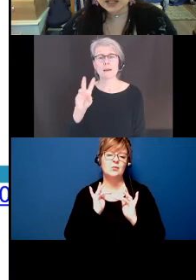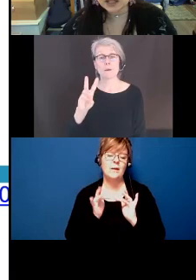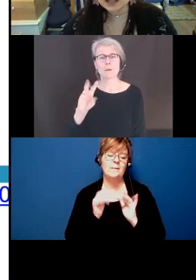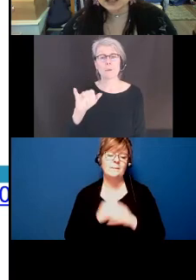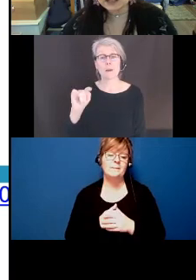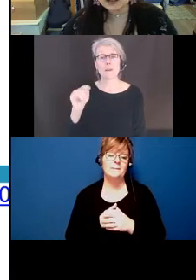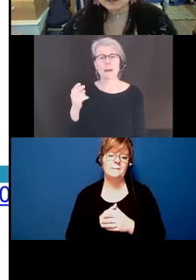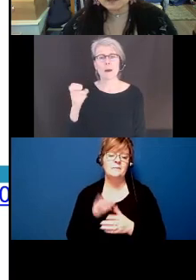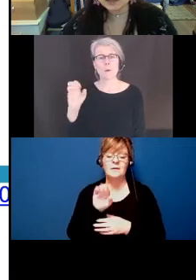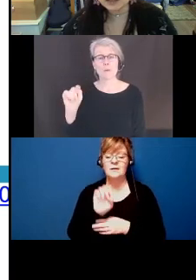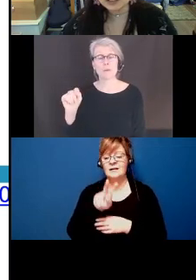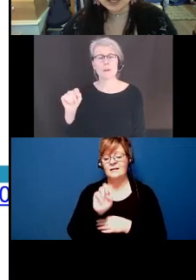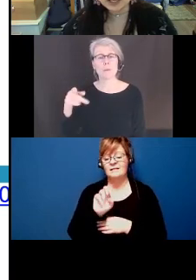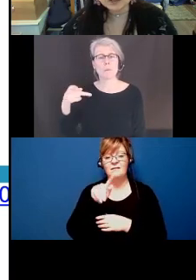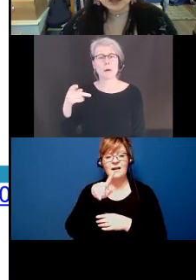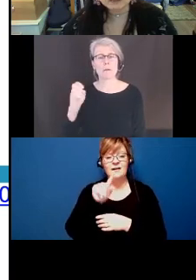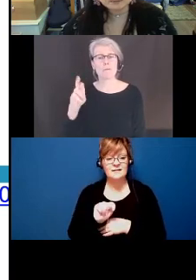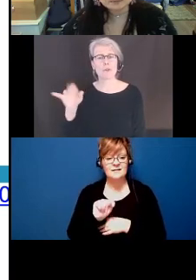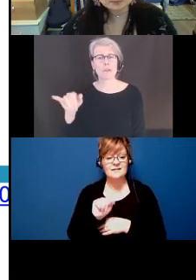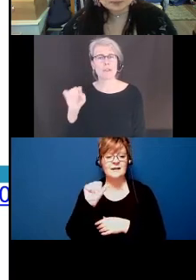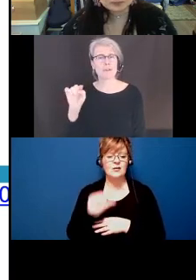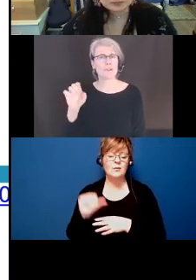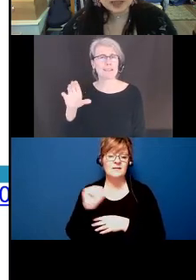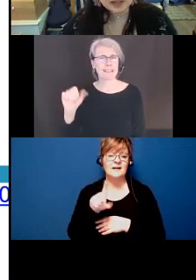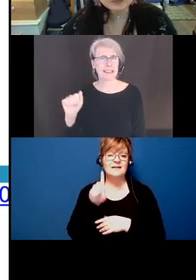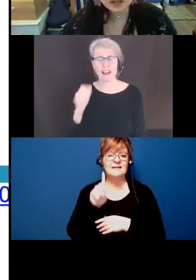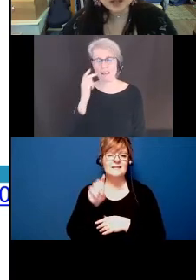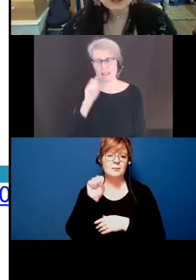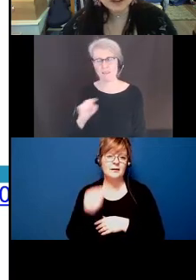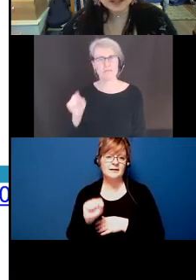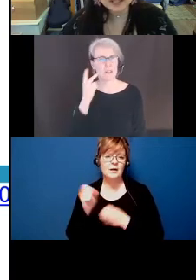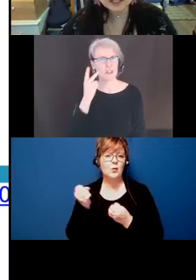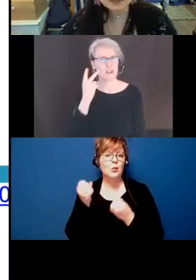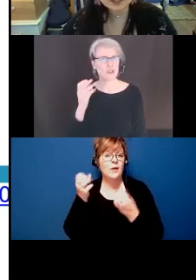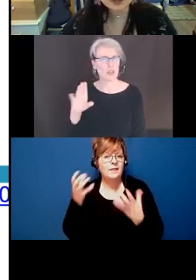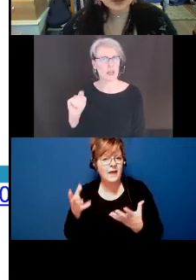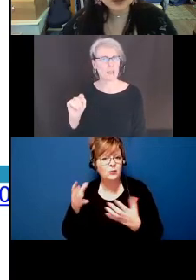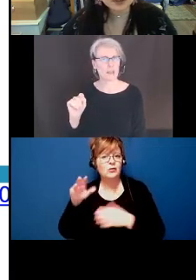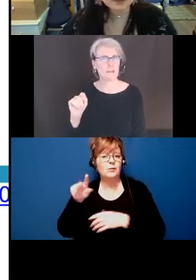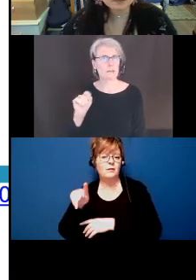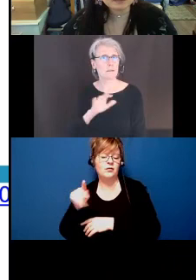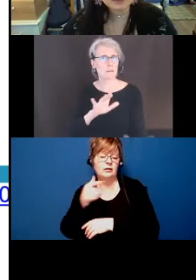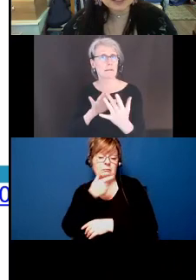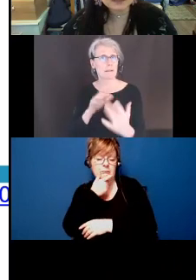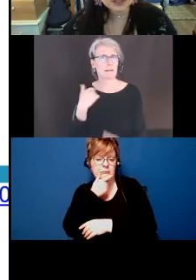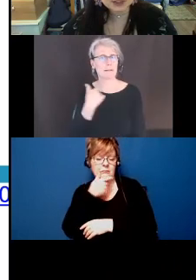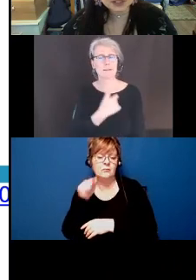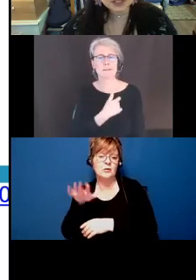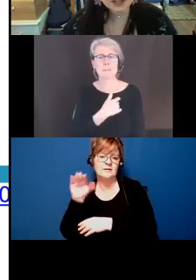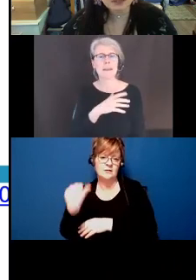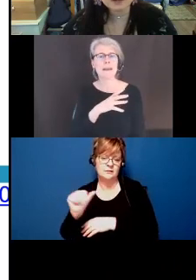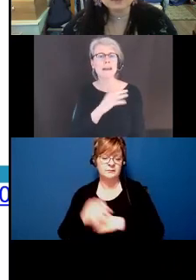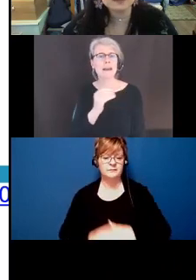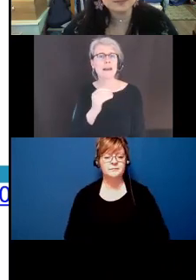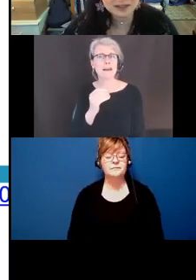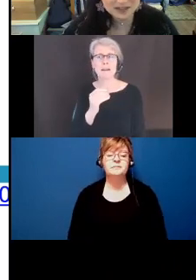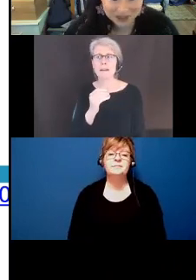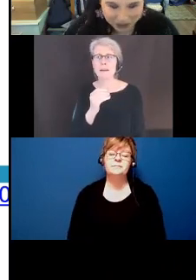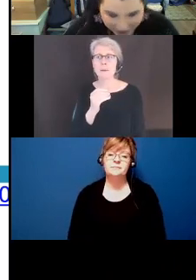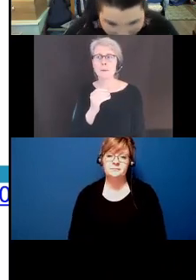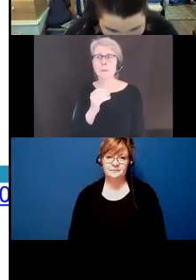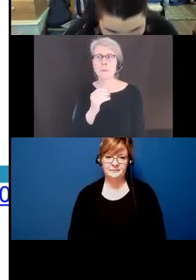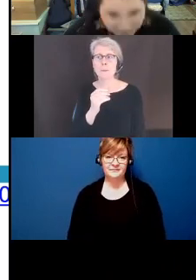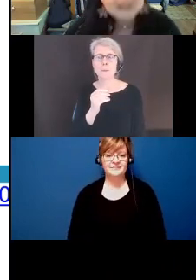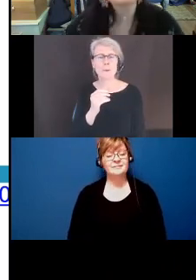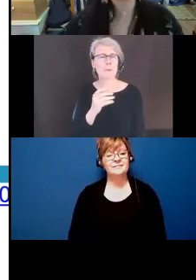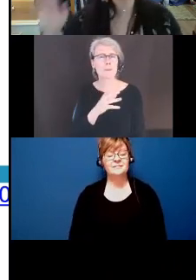events@disabilitywithoutpoverty.ca, and I think that's in the chat as well. And finally, please be sure to